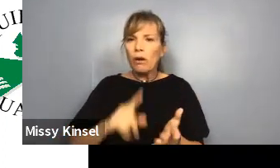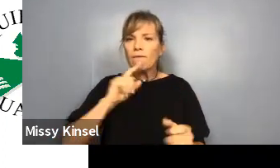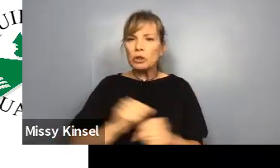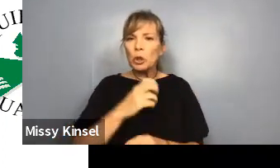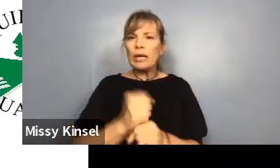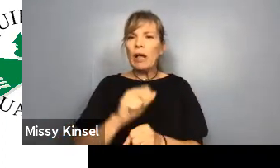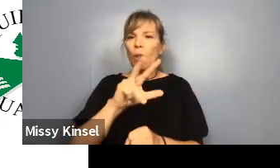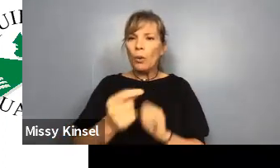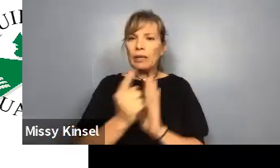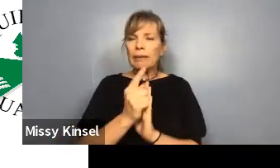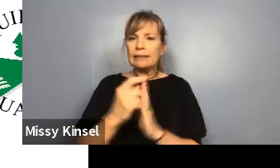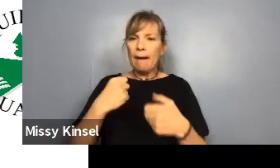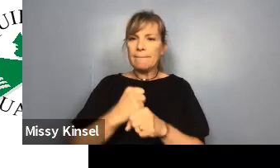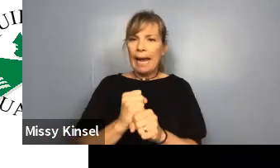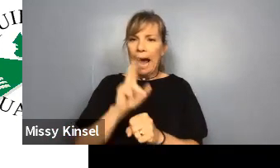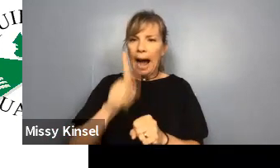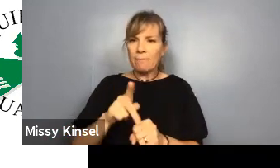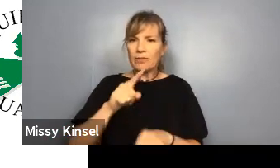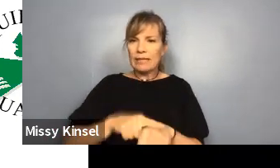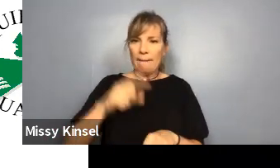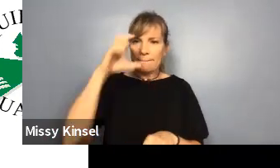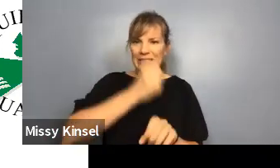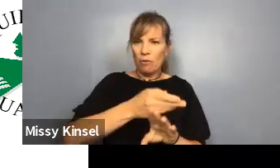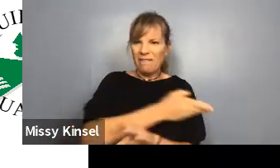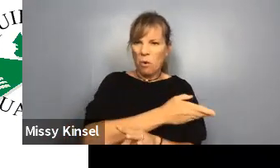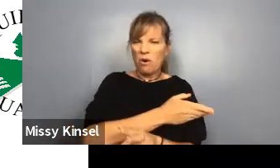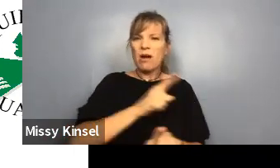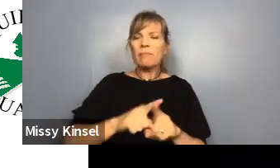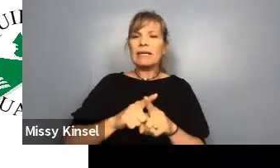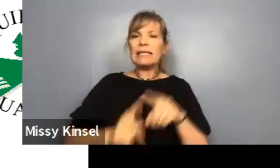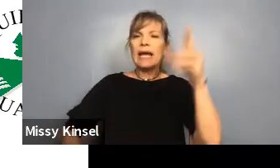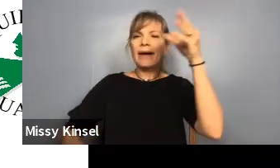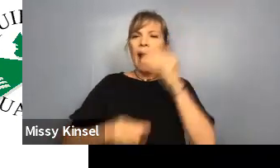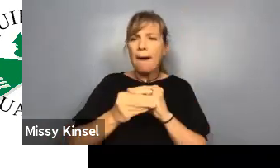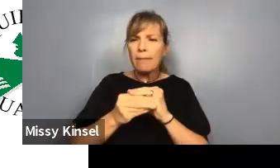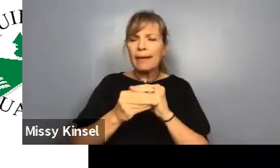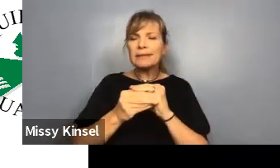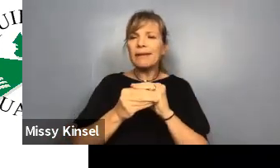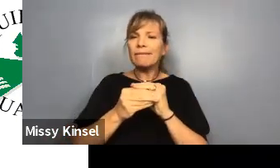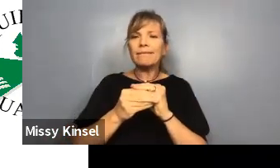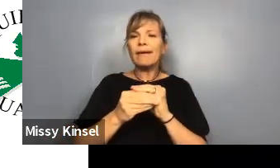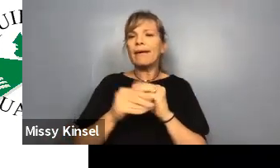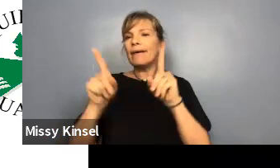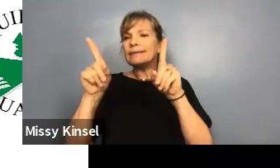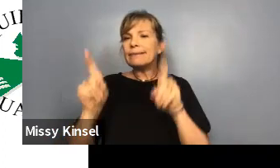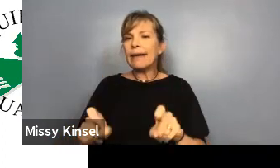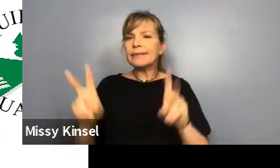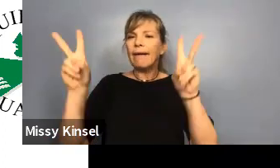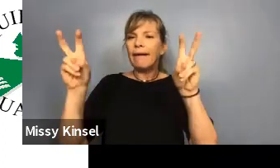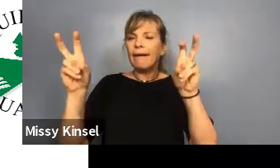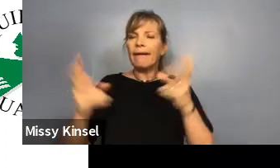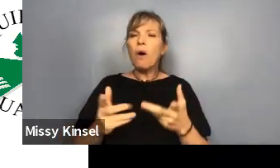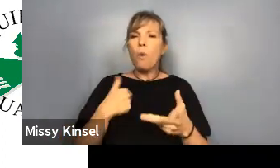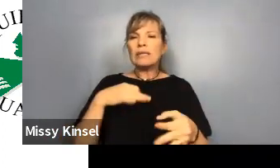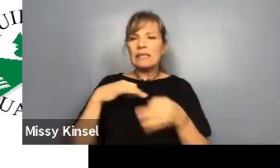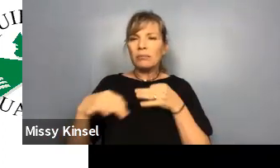30 minutes to make up for that. It's more of a comprehensive test. So, and we'll